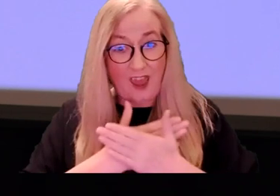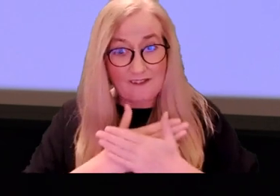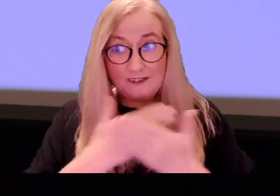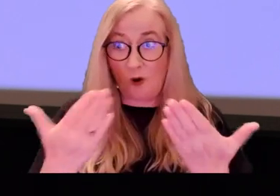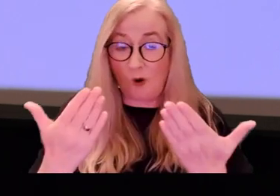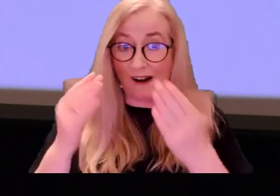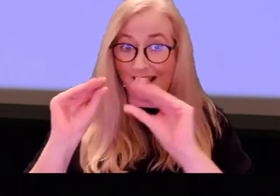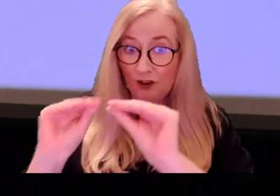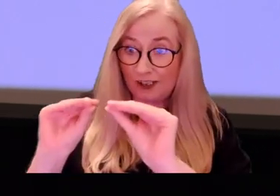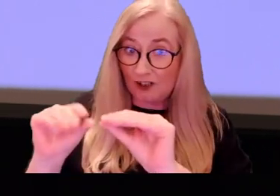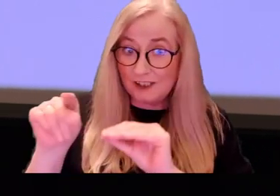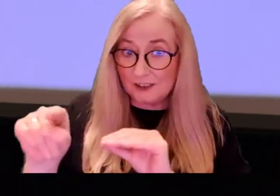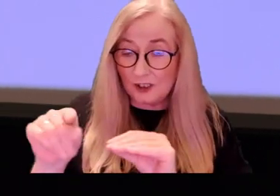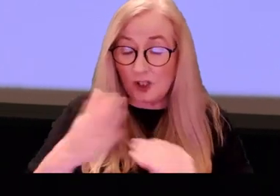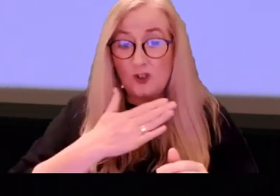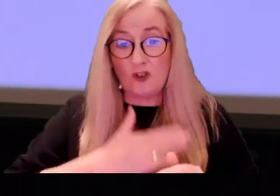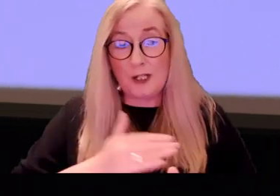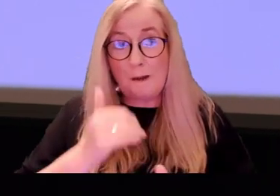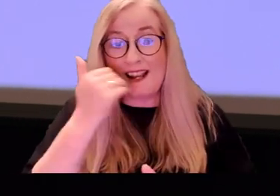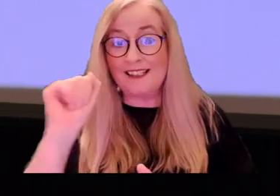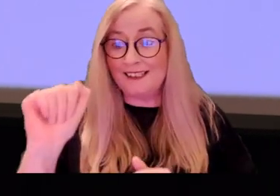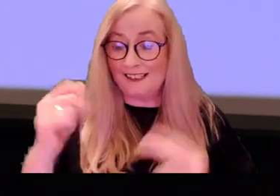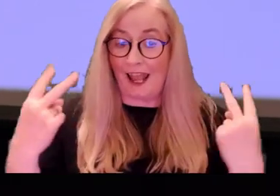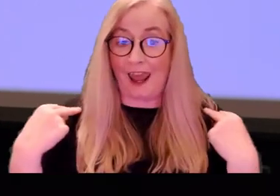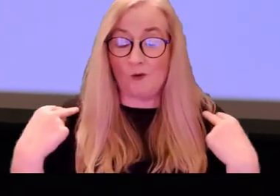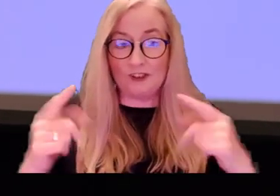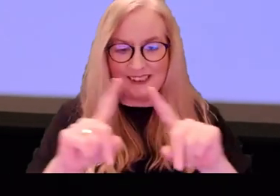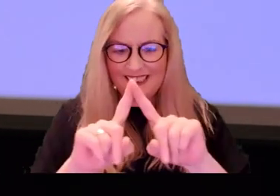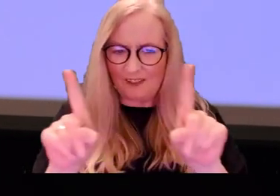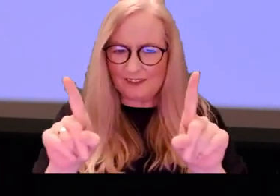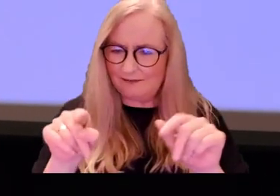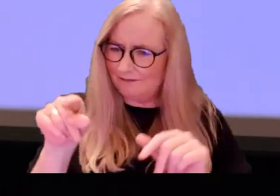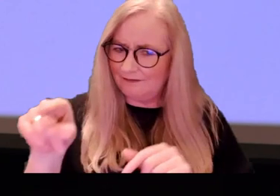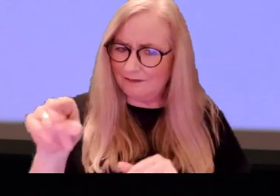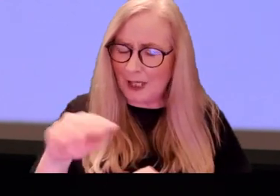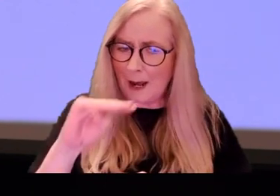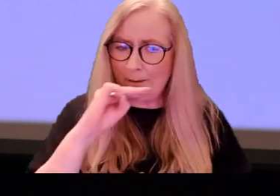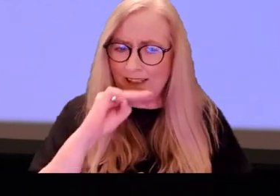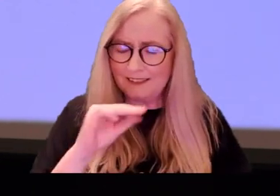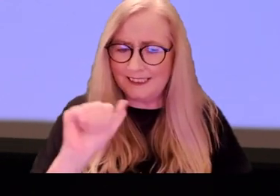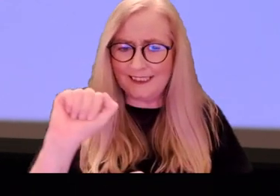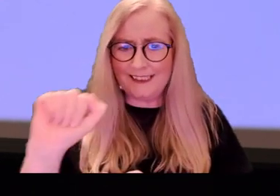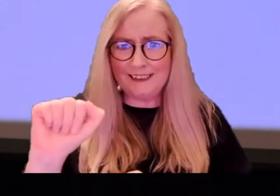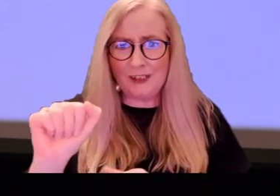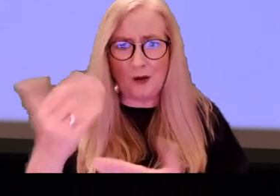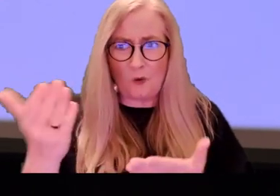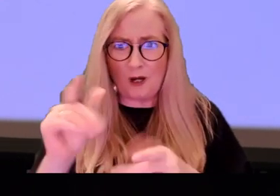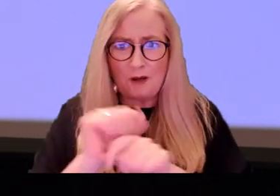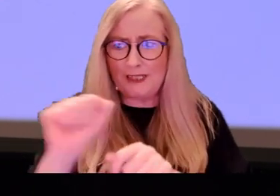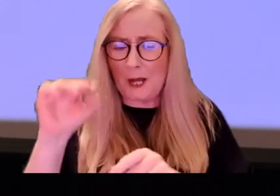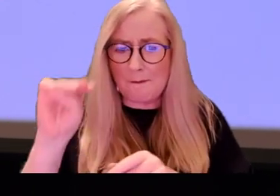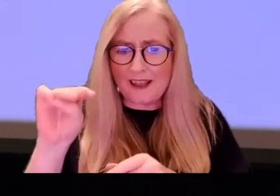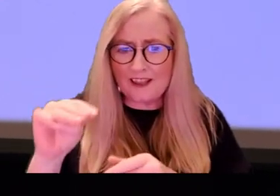love or education? Just because his language is different does that define his